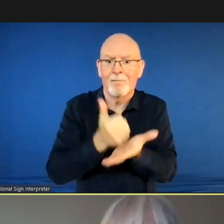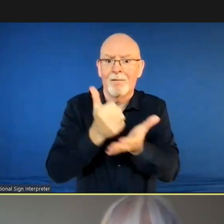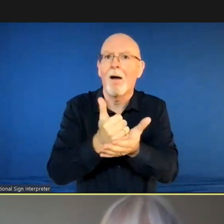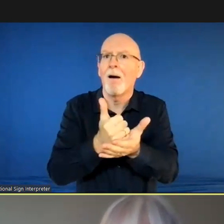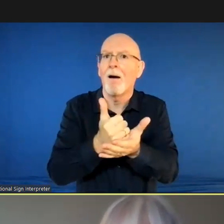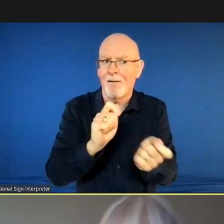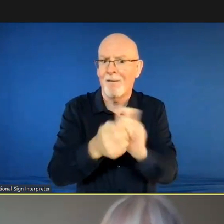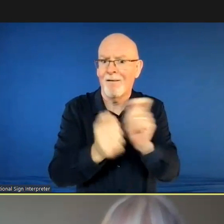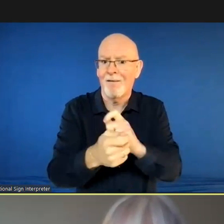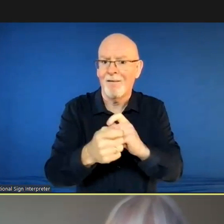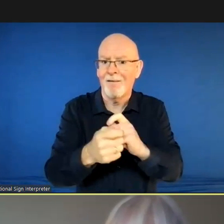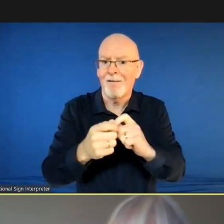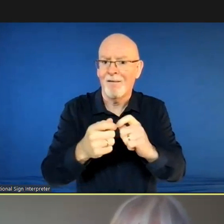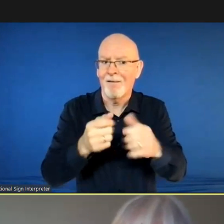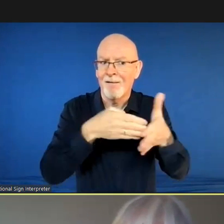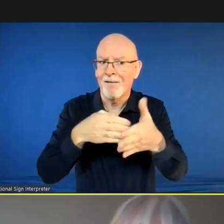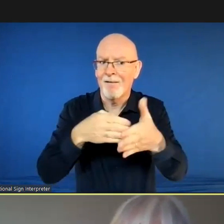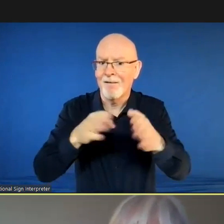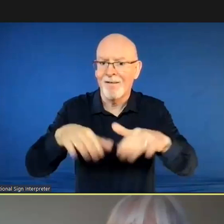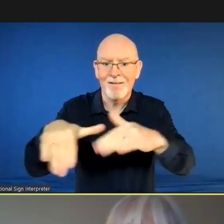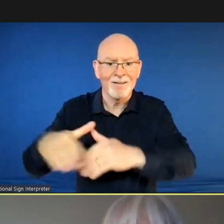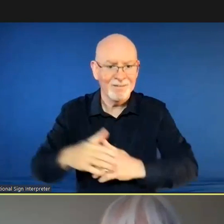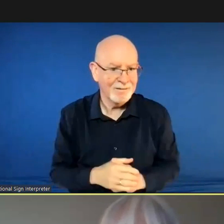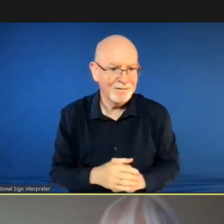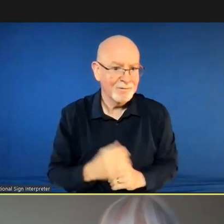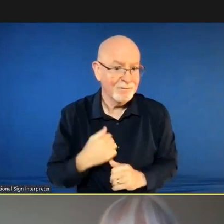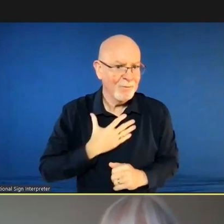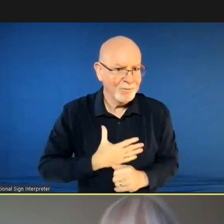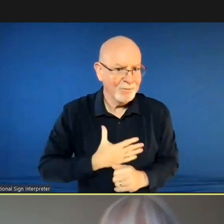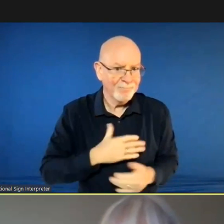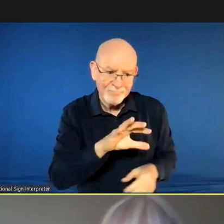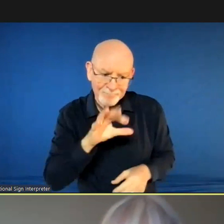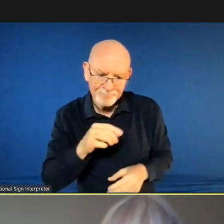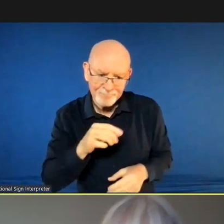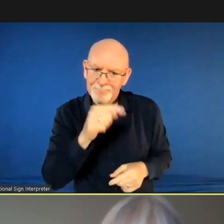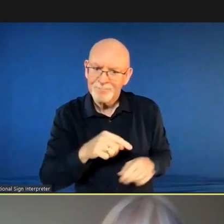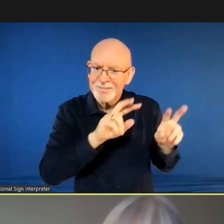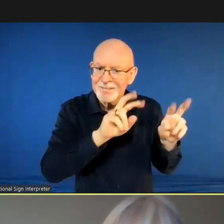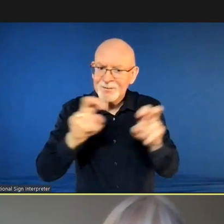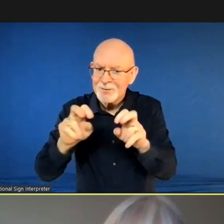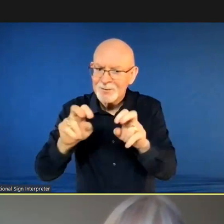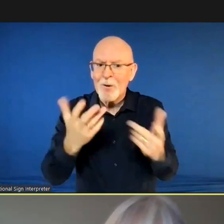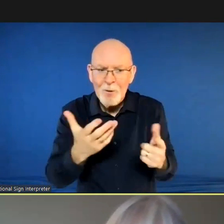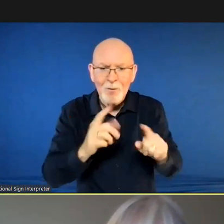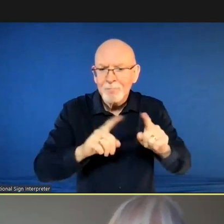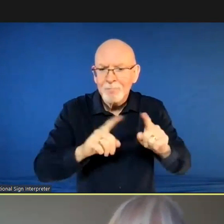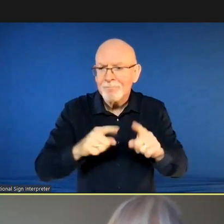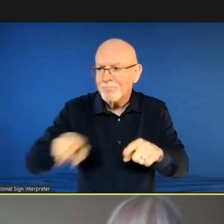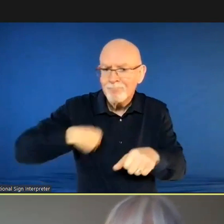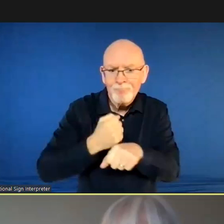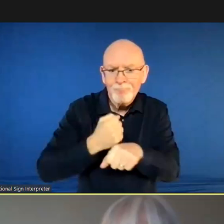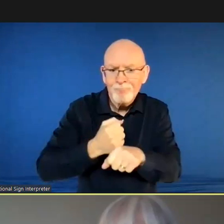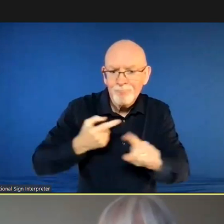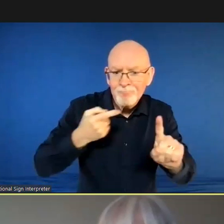that or approaches that we think could be replicated more widely. Our